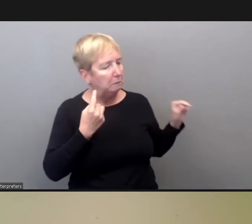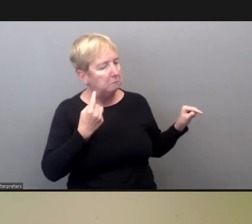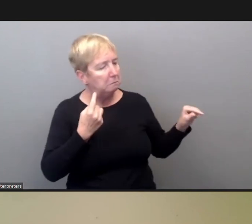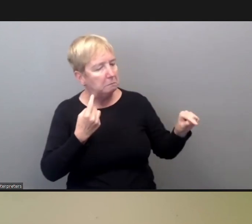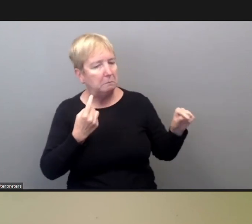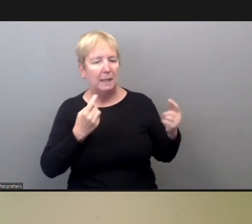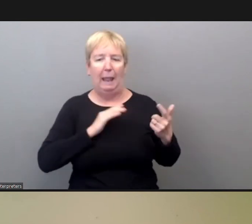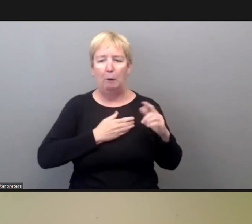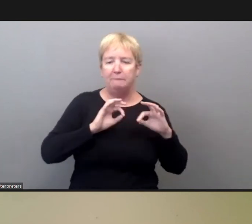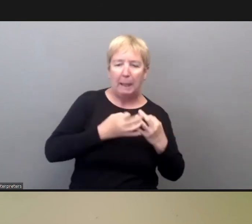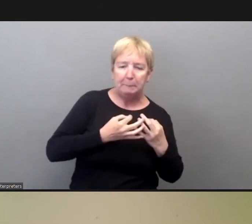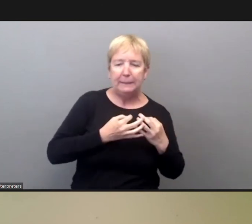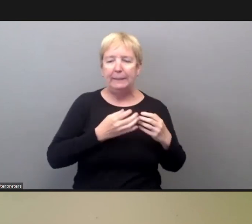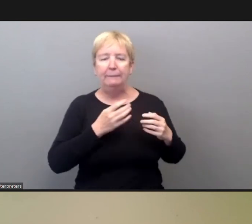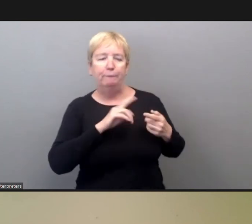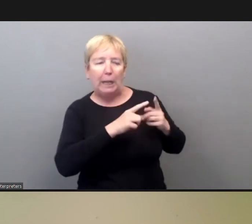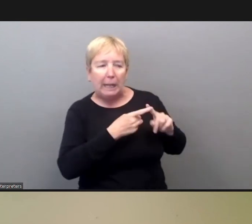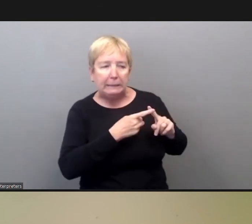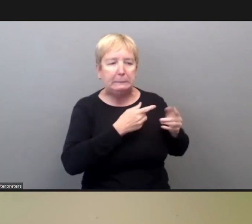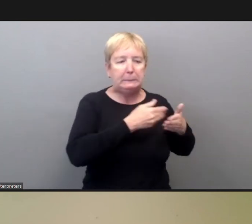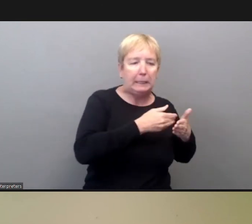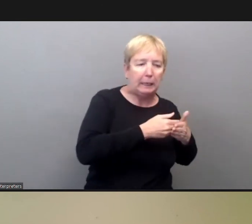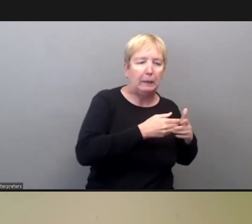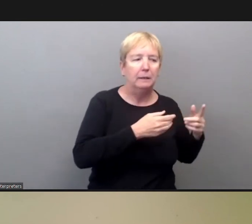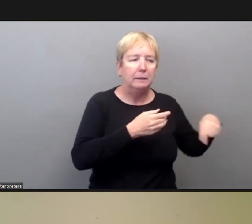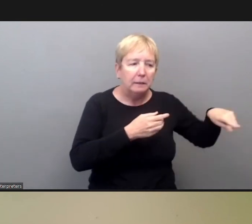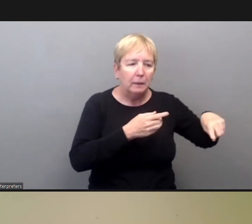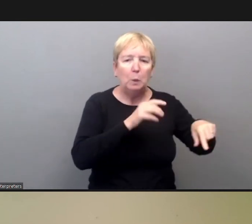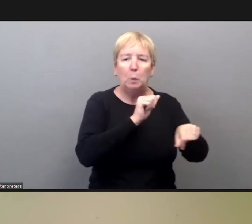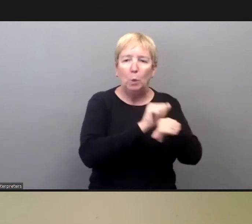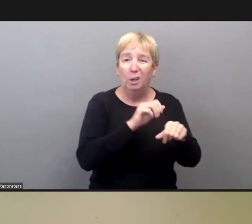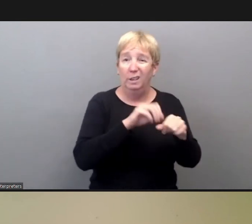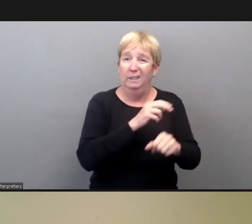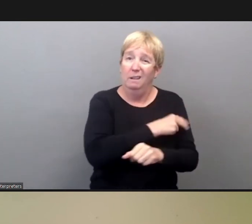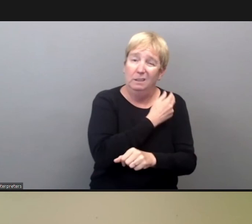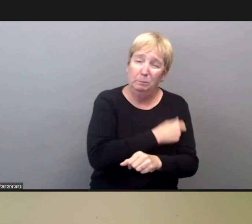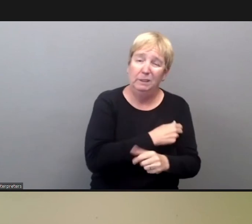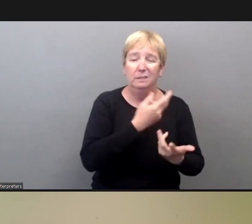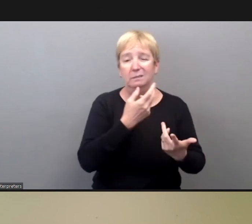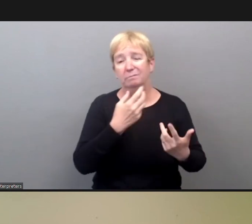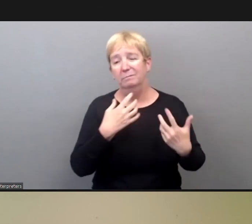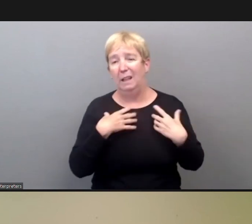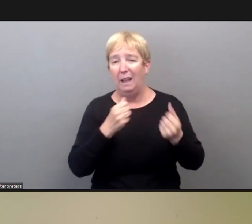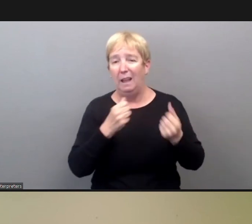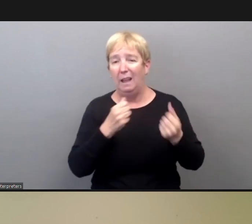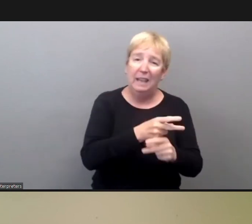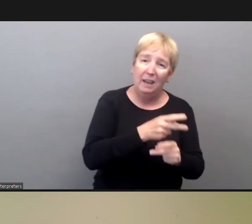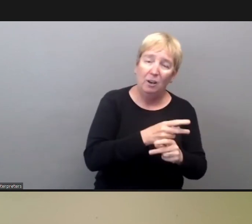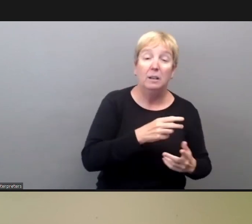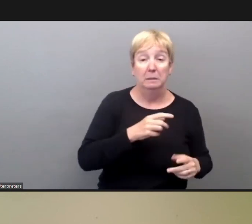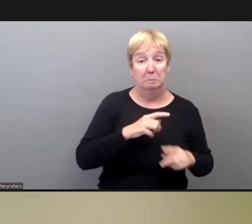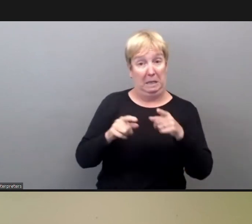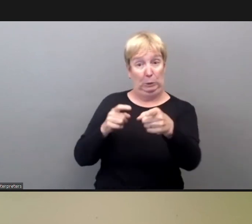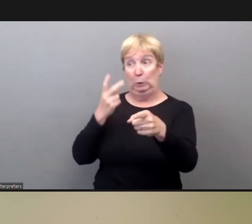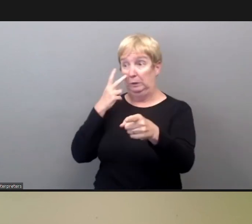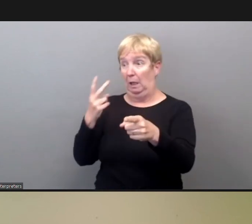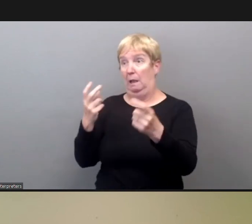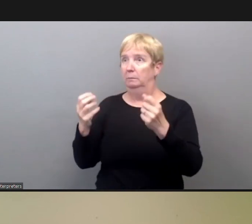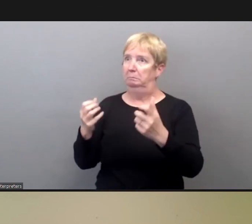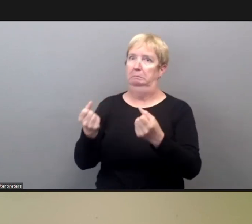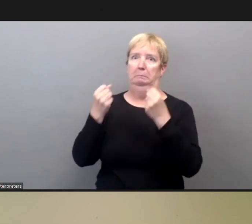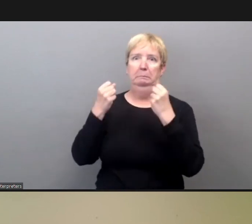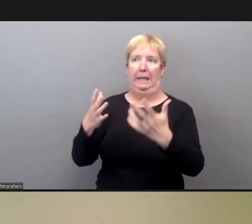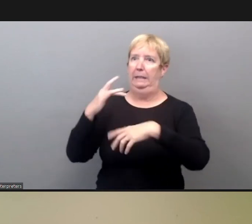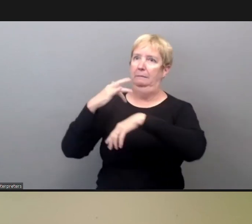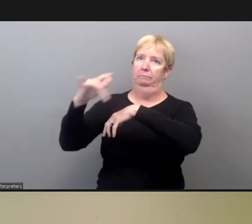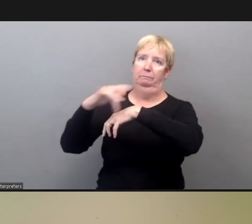living on our street. You saw the number of job openings, and healthcare is a big labor market in New Mexico. And